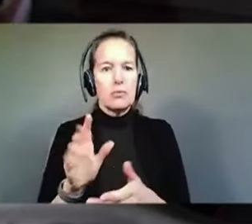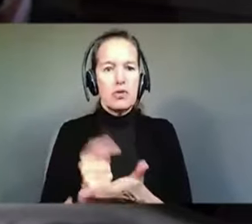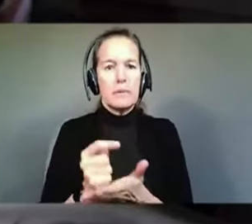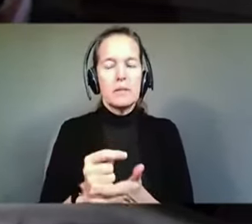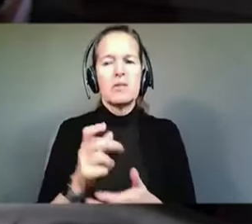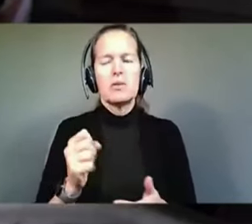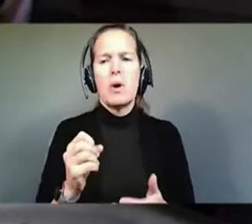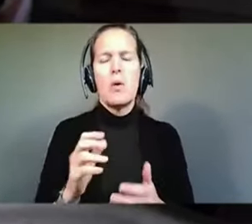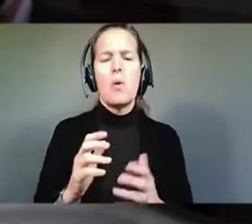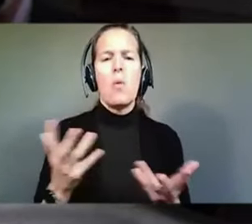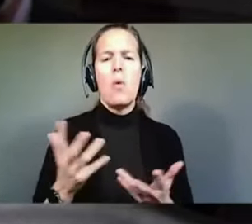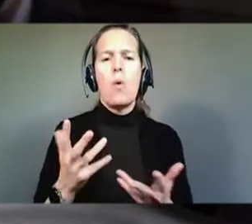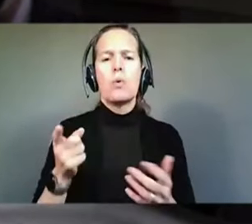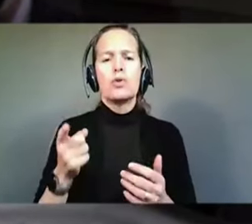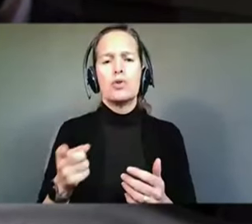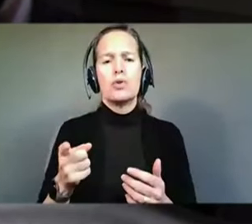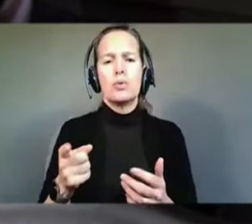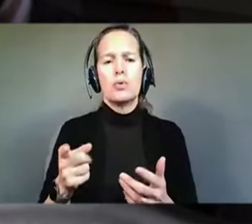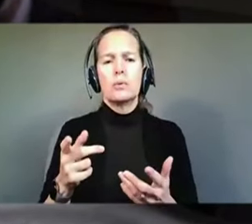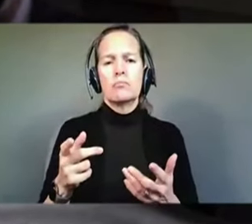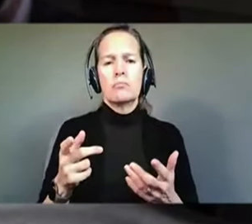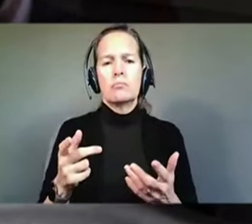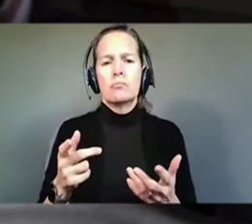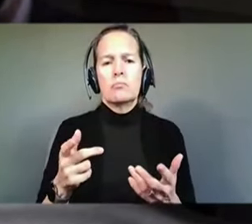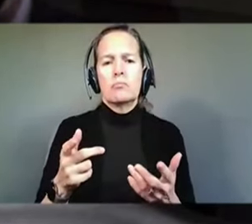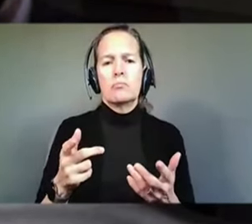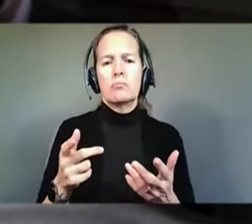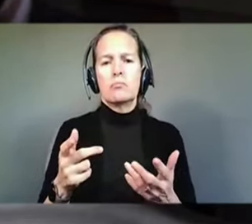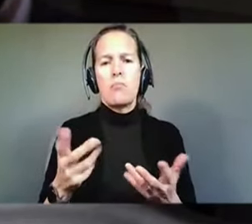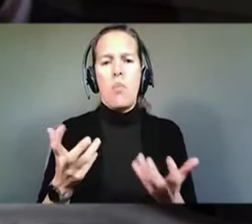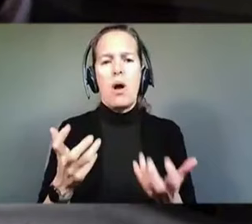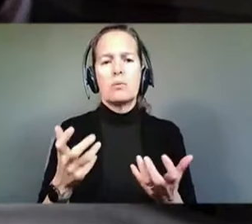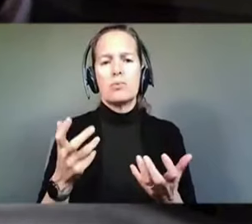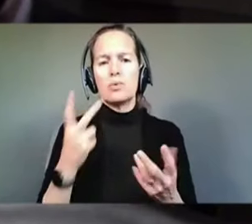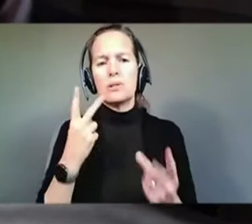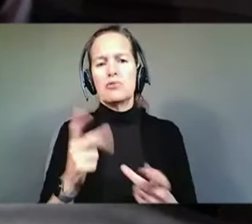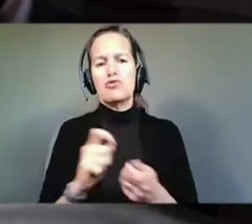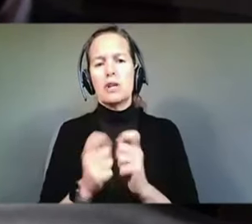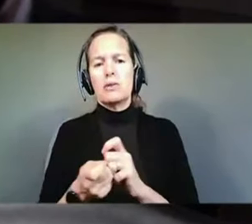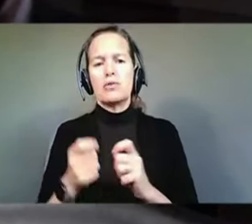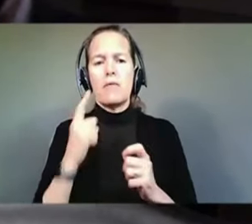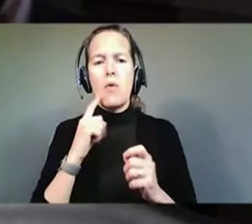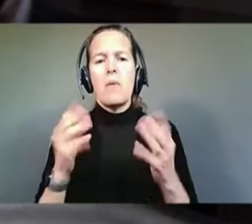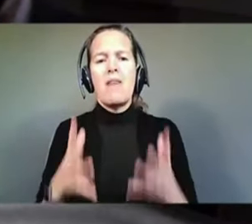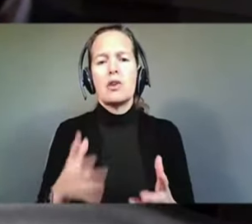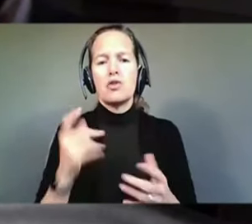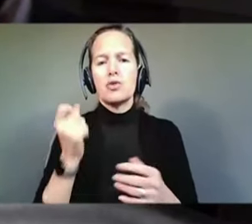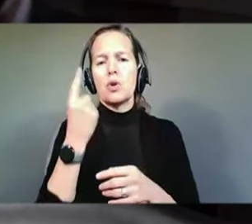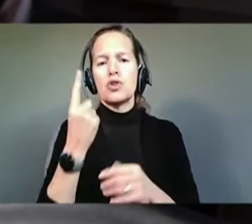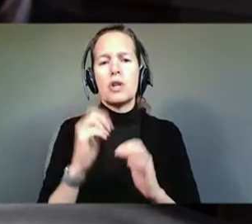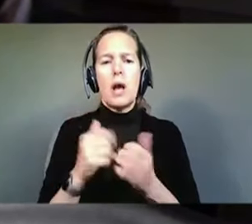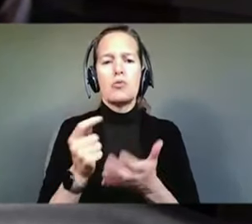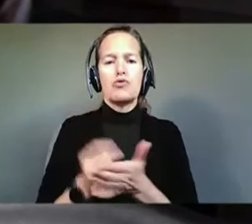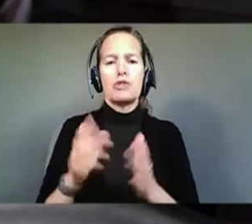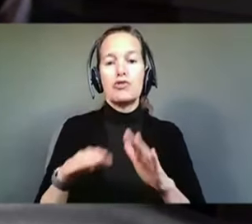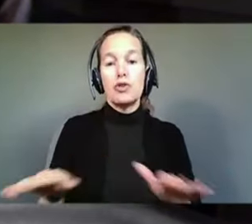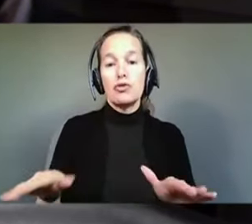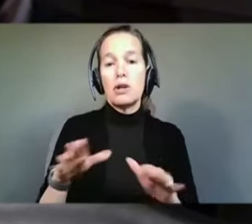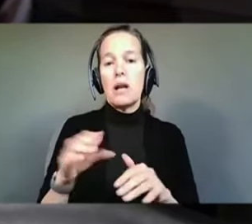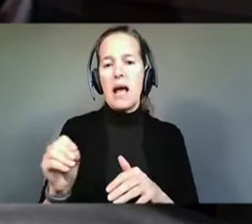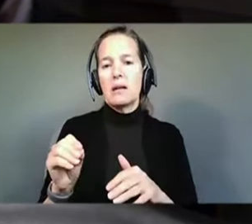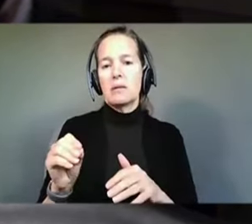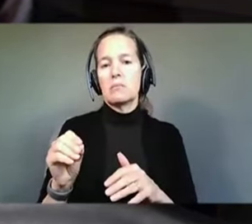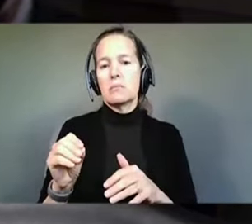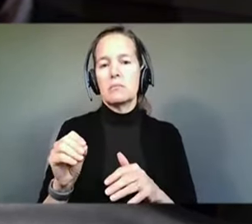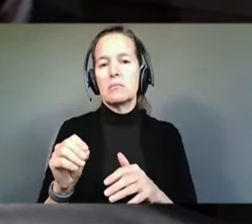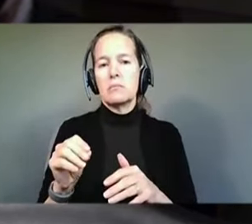treat children with symptoms of long COVID? I know that's your particular area of expertise at this point. I would say, just